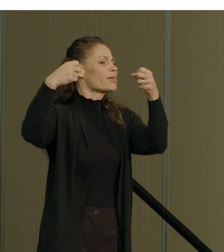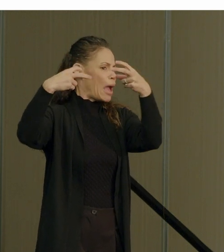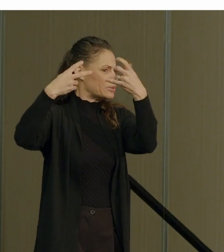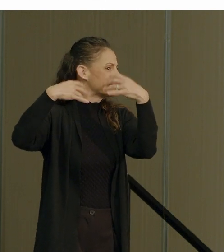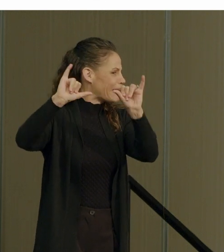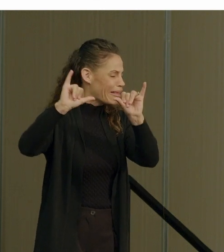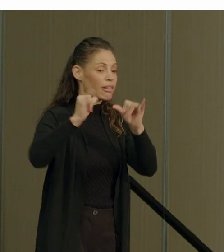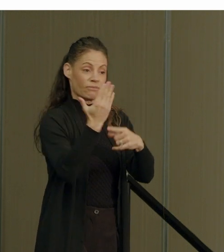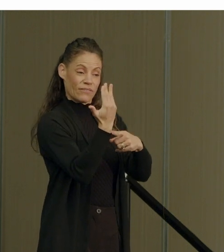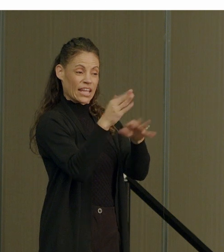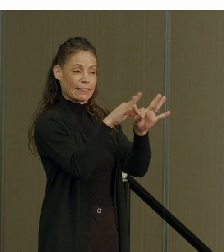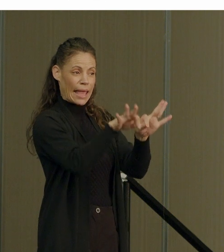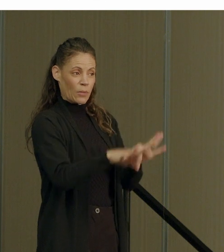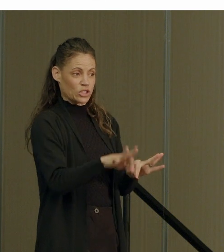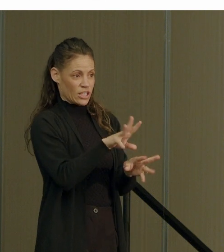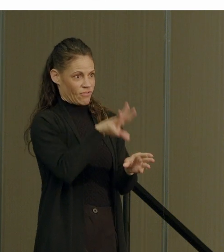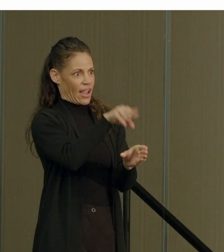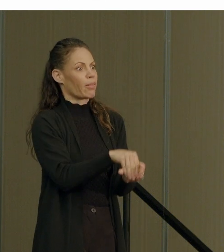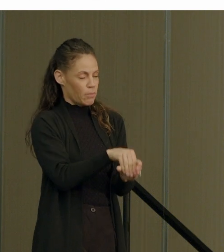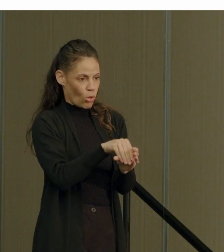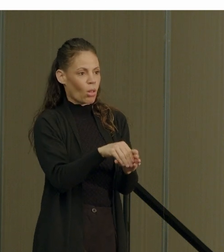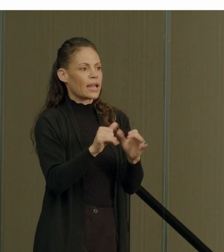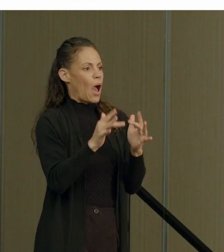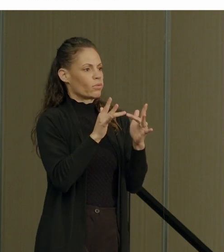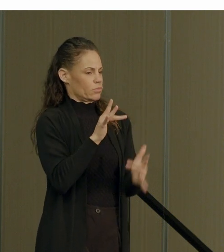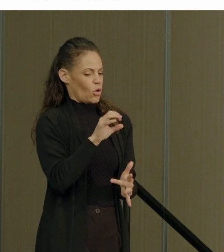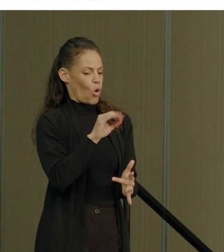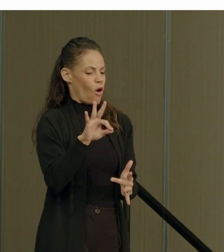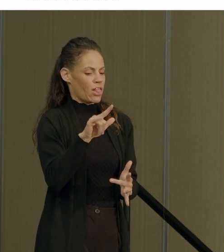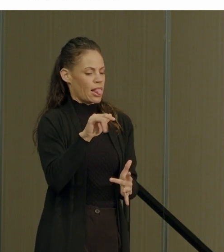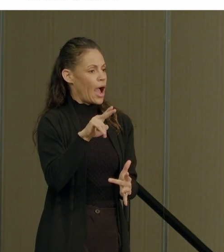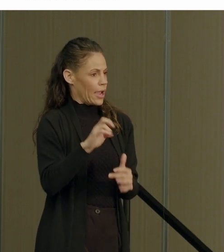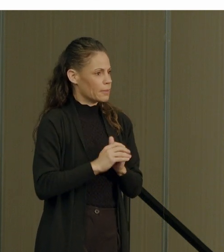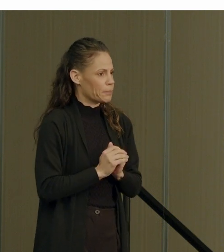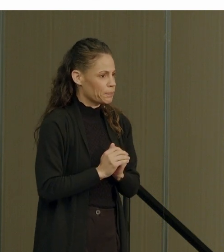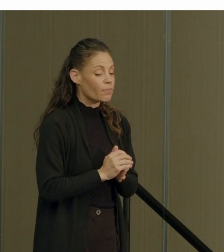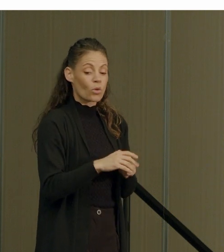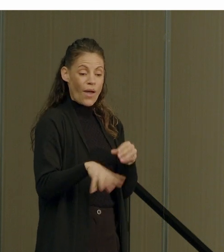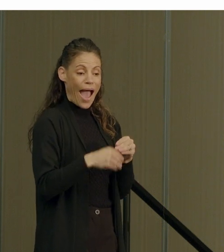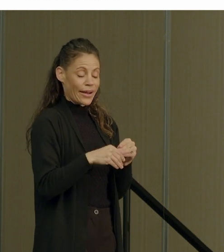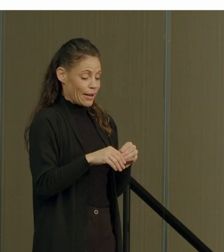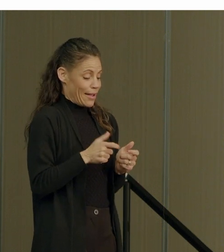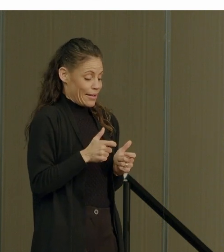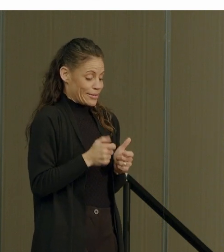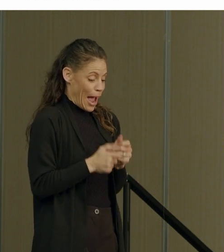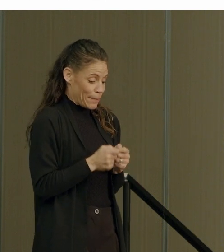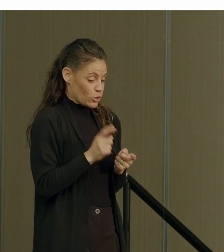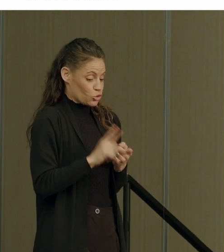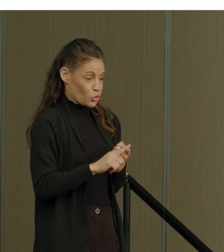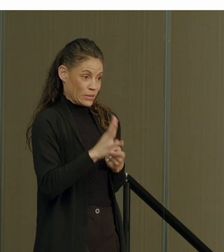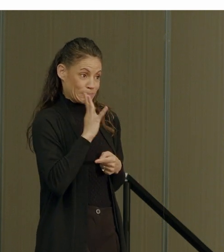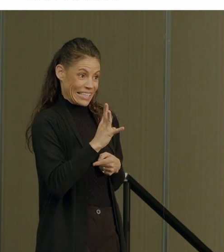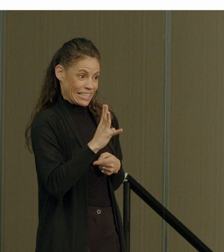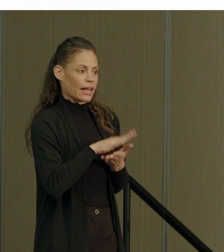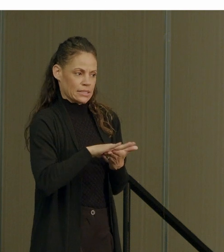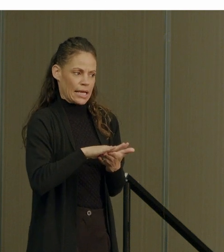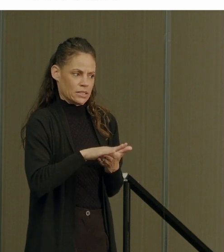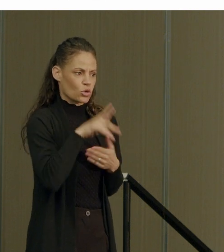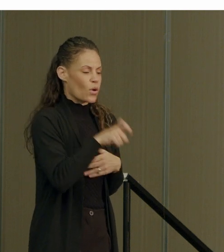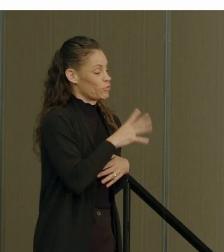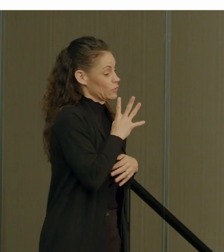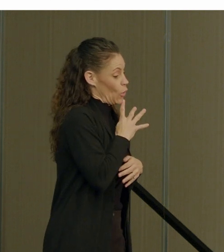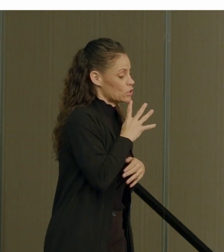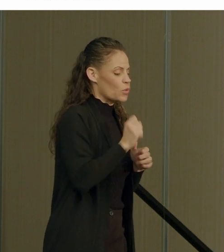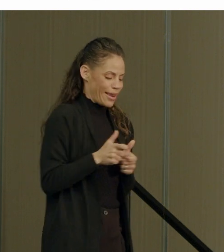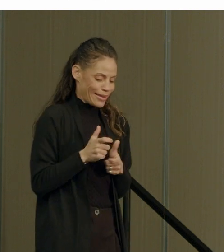have 15 languages now available offline. We recently added type-to-speak, which is really nice. Instead of having to voice something, you can type